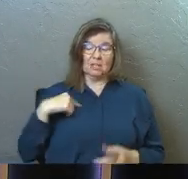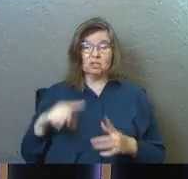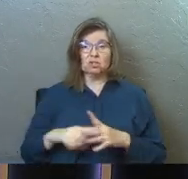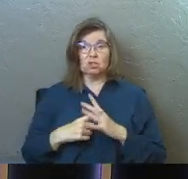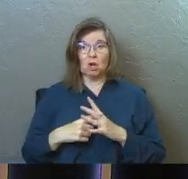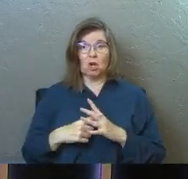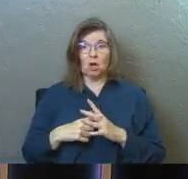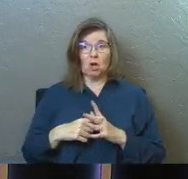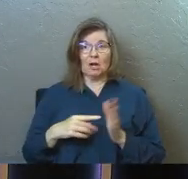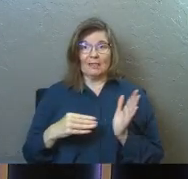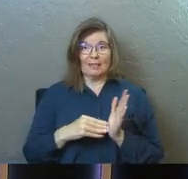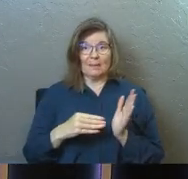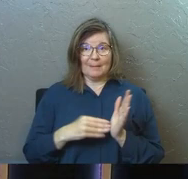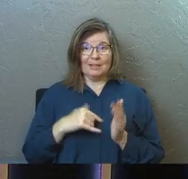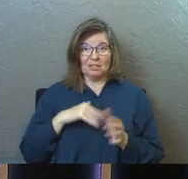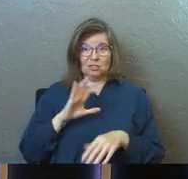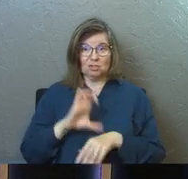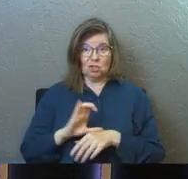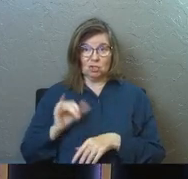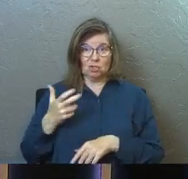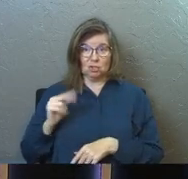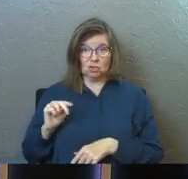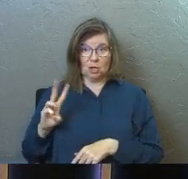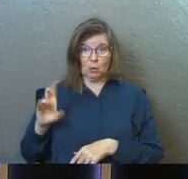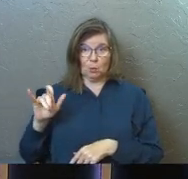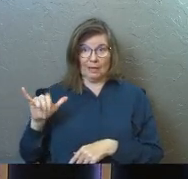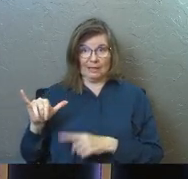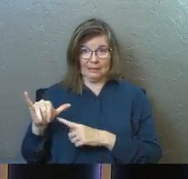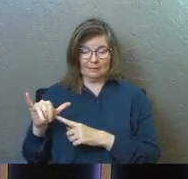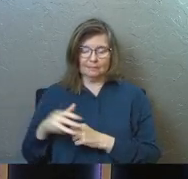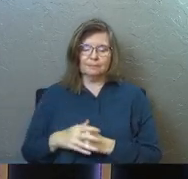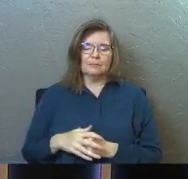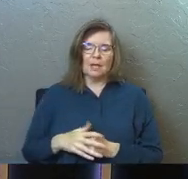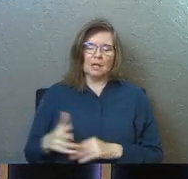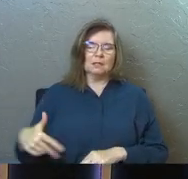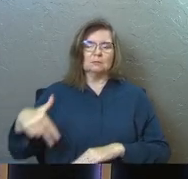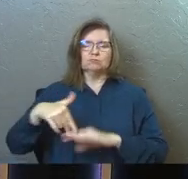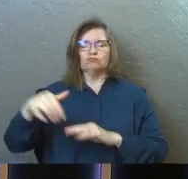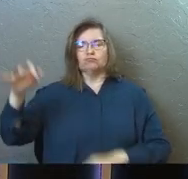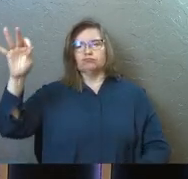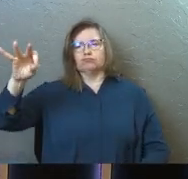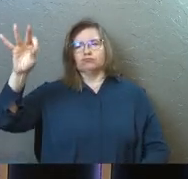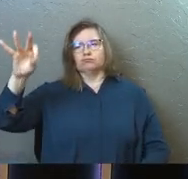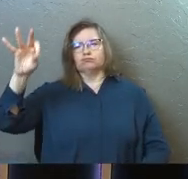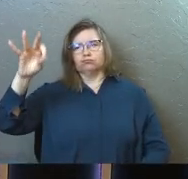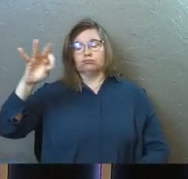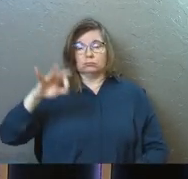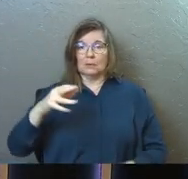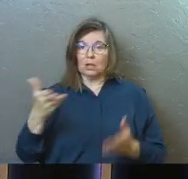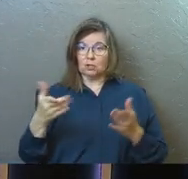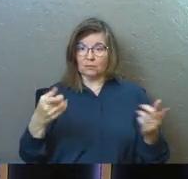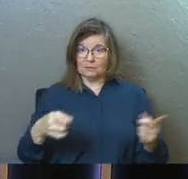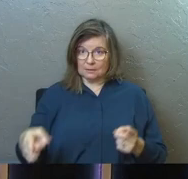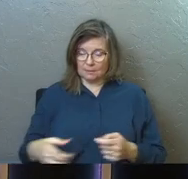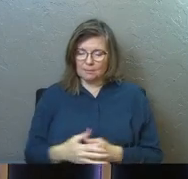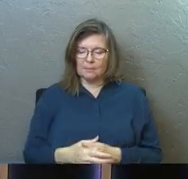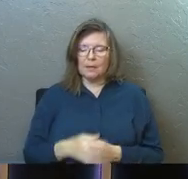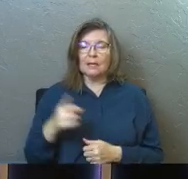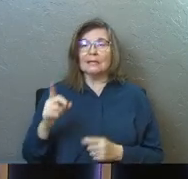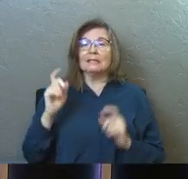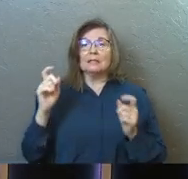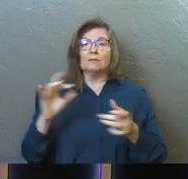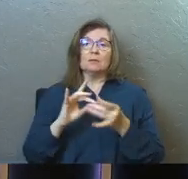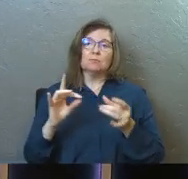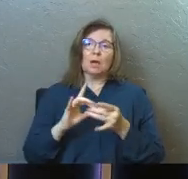actually started the Methodist Church, John Wesley. And he's up and he's preaching, and then there's this service that's going on, and